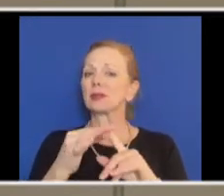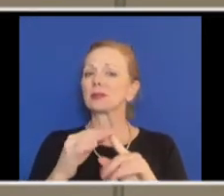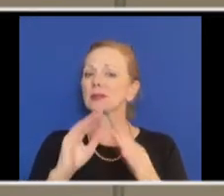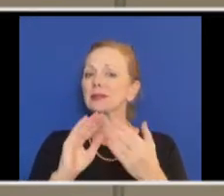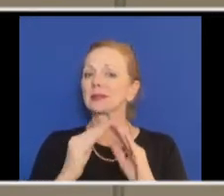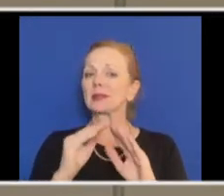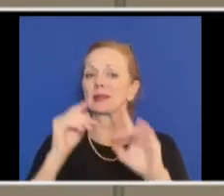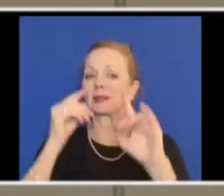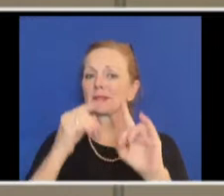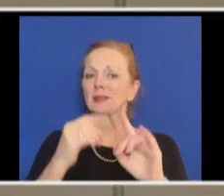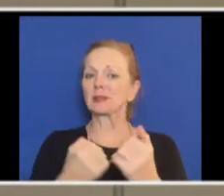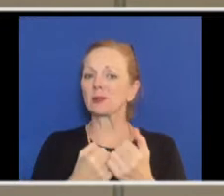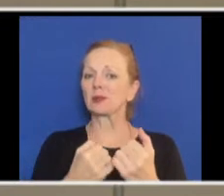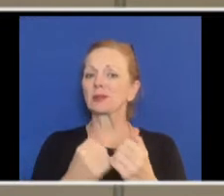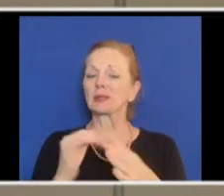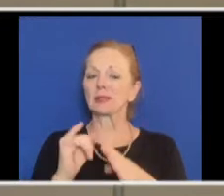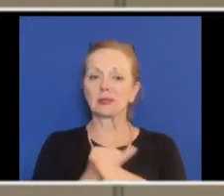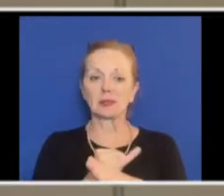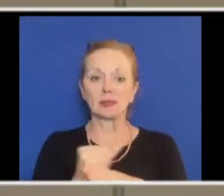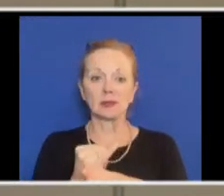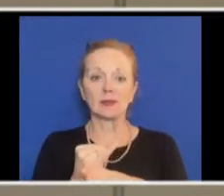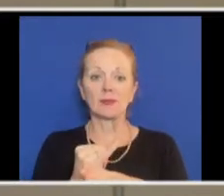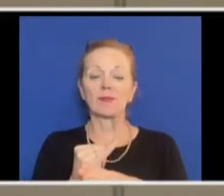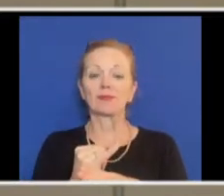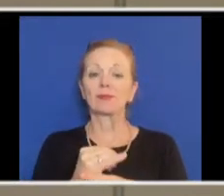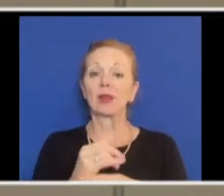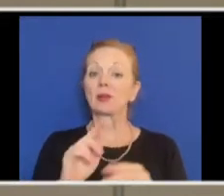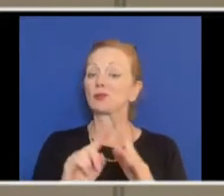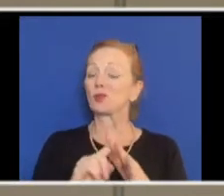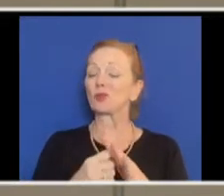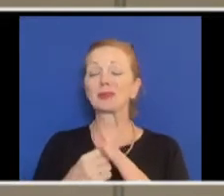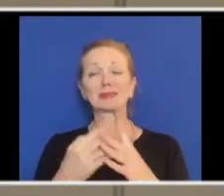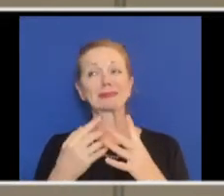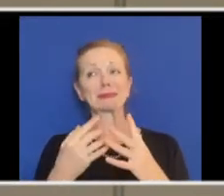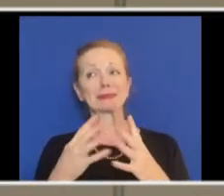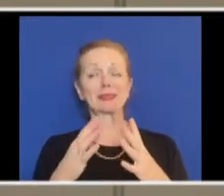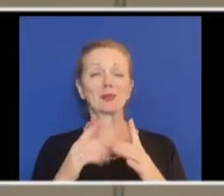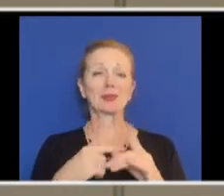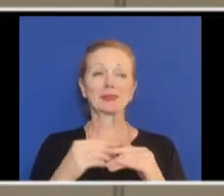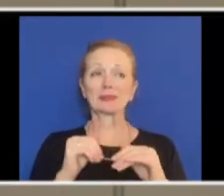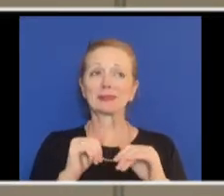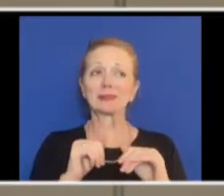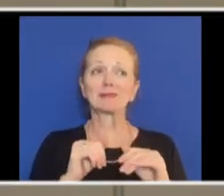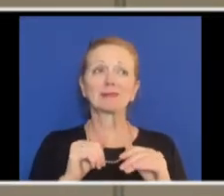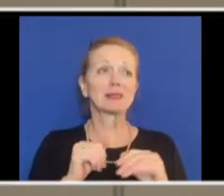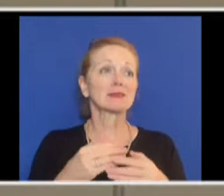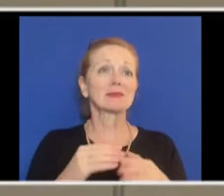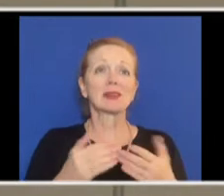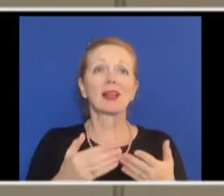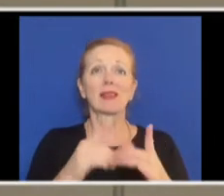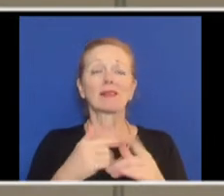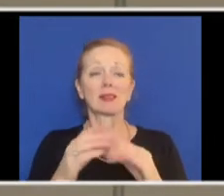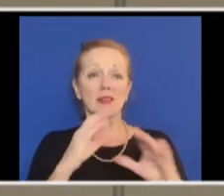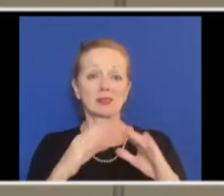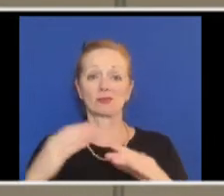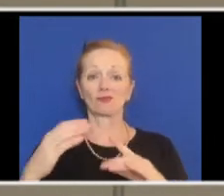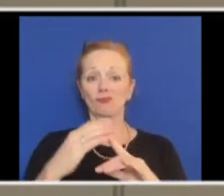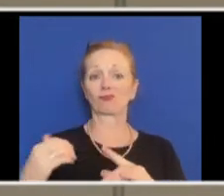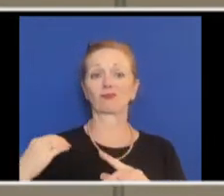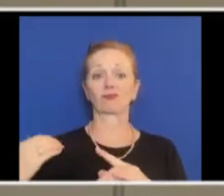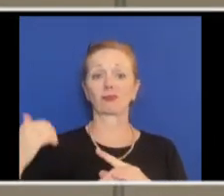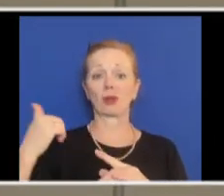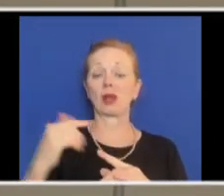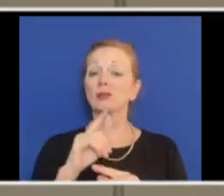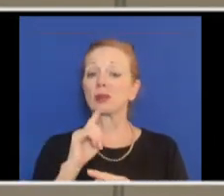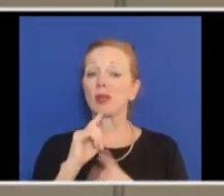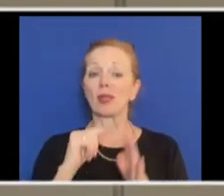targeted and supported Industries I was originally hesitant to deliver this communication considering my role as chair of the Planning Commission assure